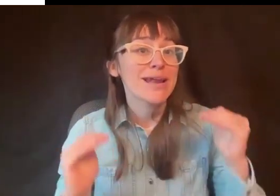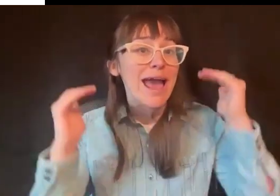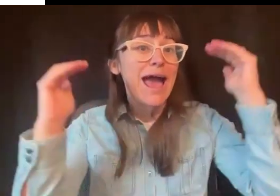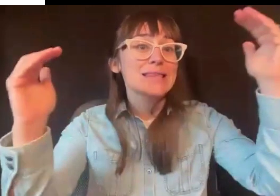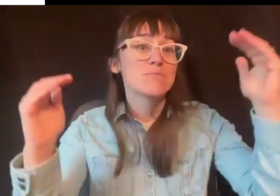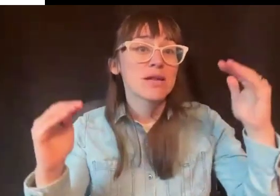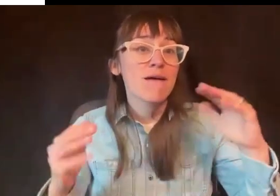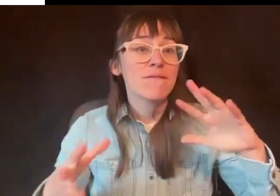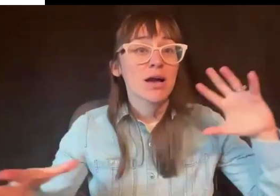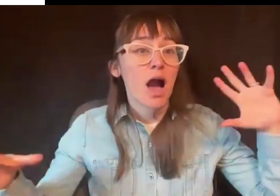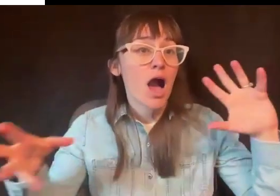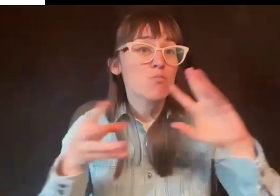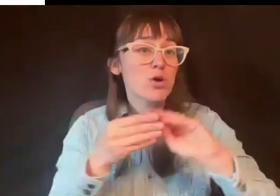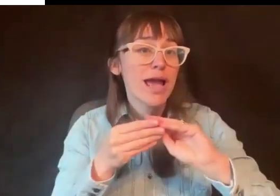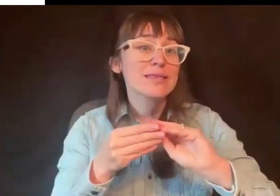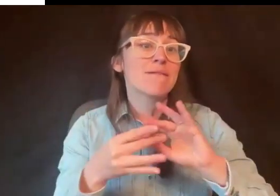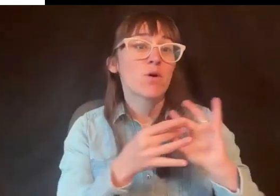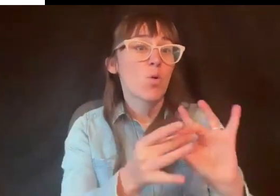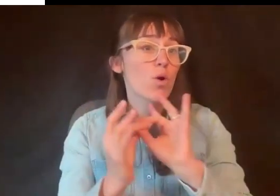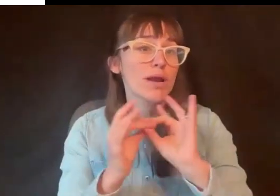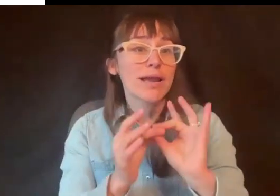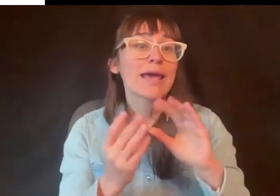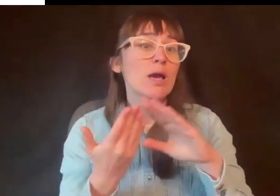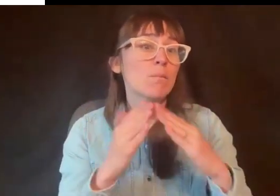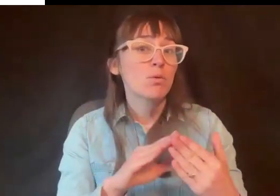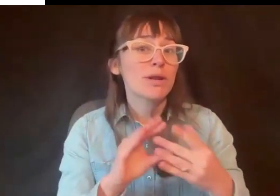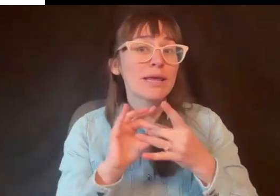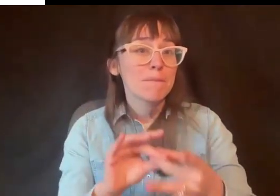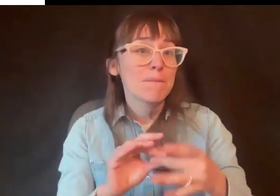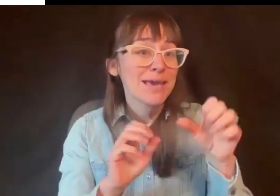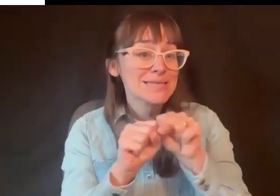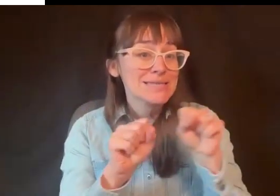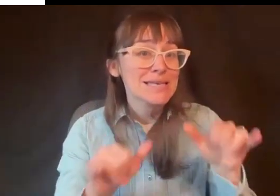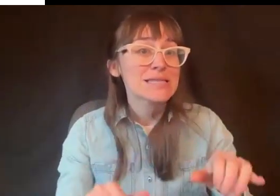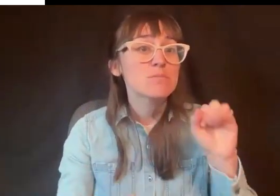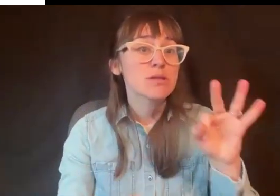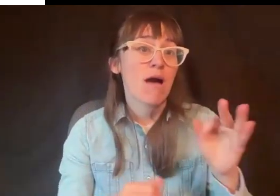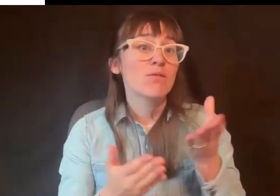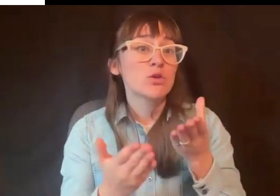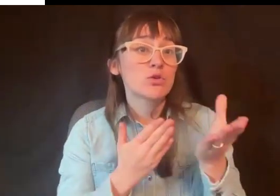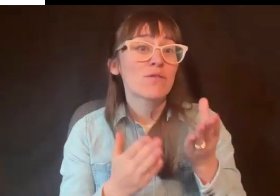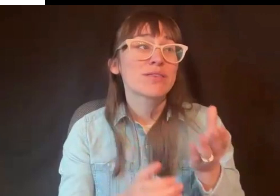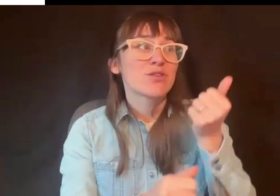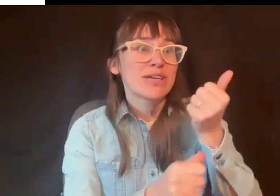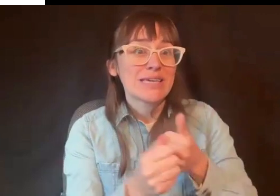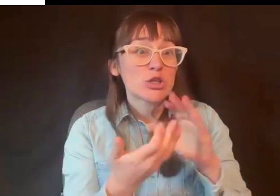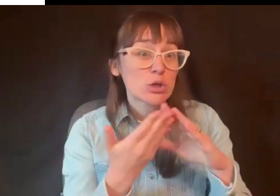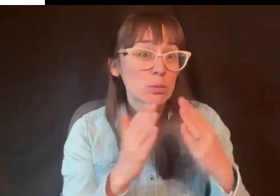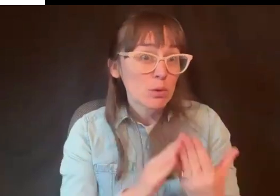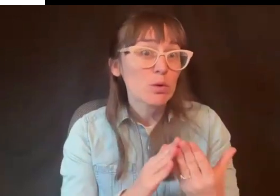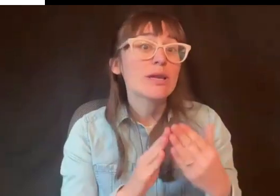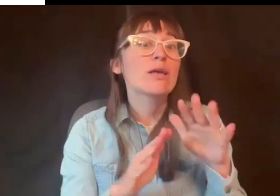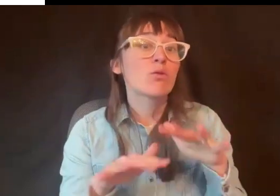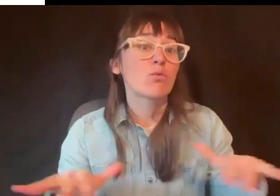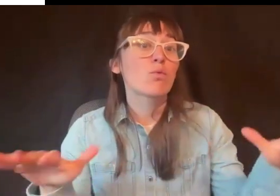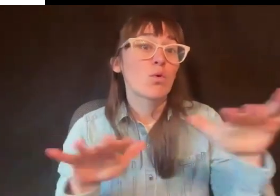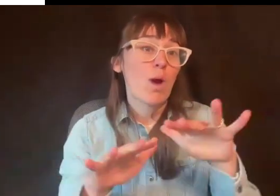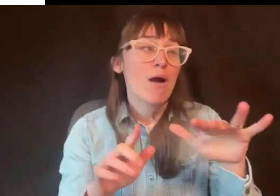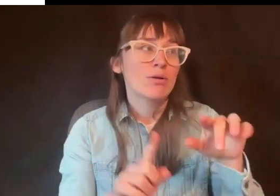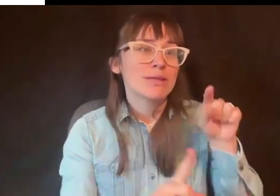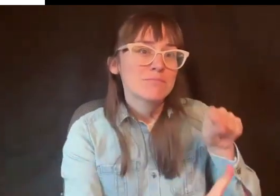coordinated community-based systems of services in each community throughout and specific to each planning and service